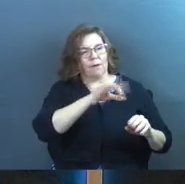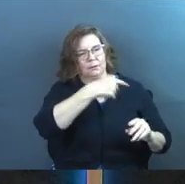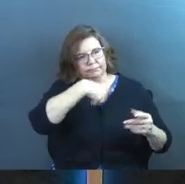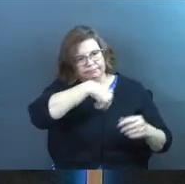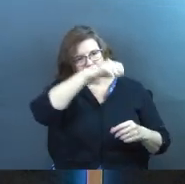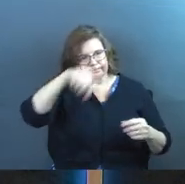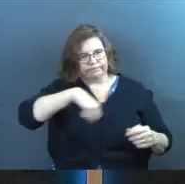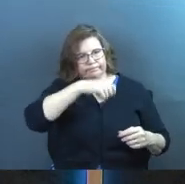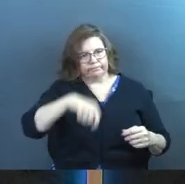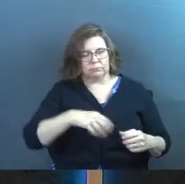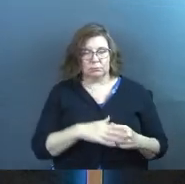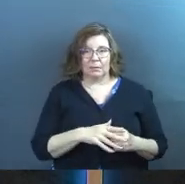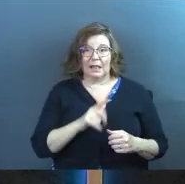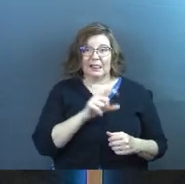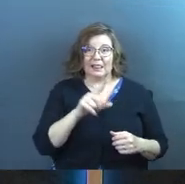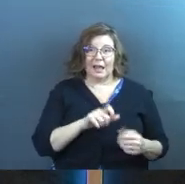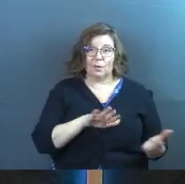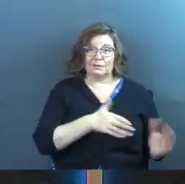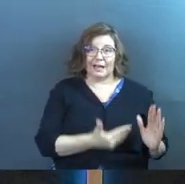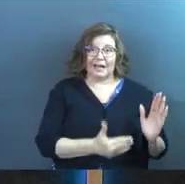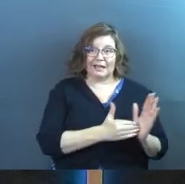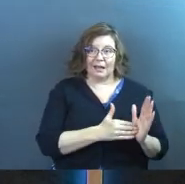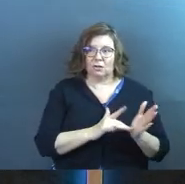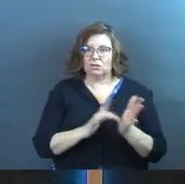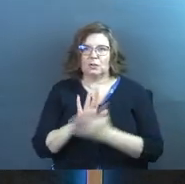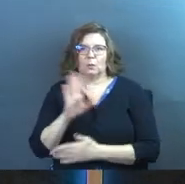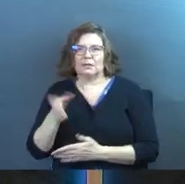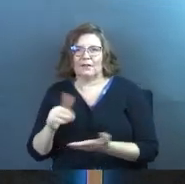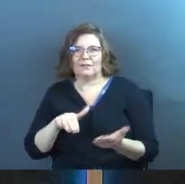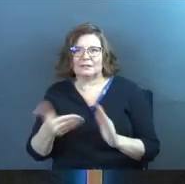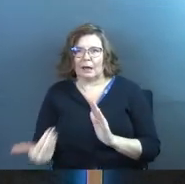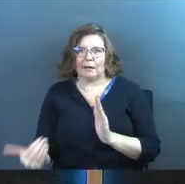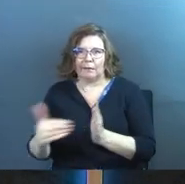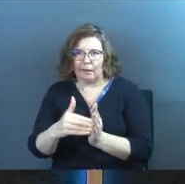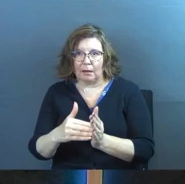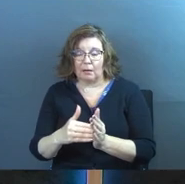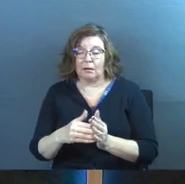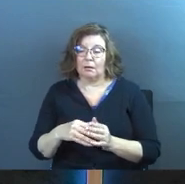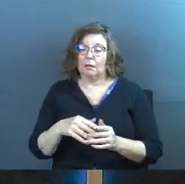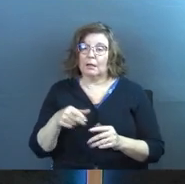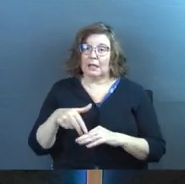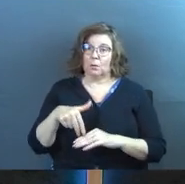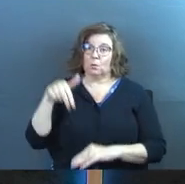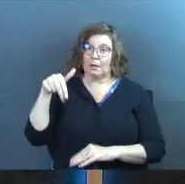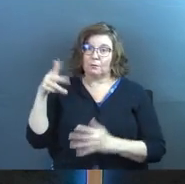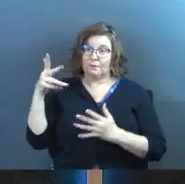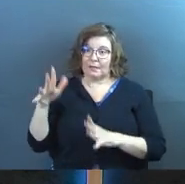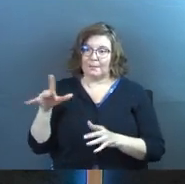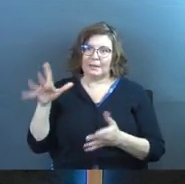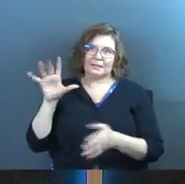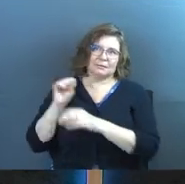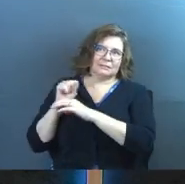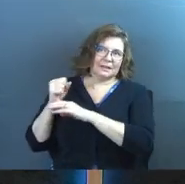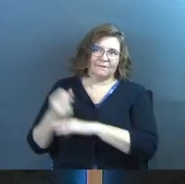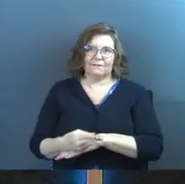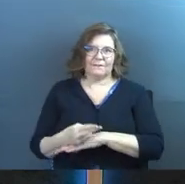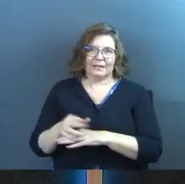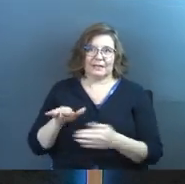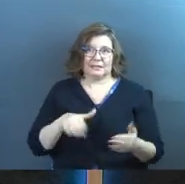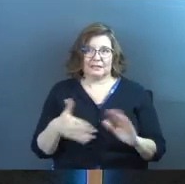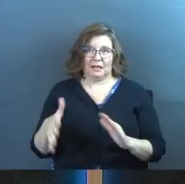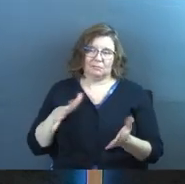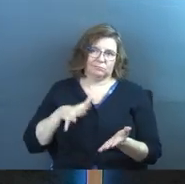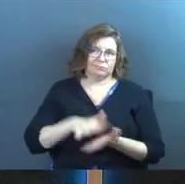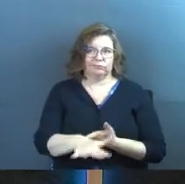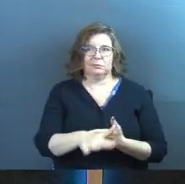he was going to die again. Jesus would never die again because not only was he resurrected, but he had defeated death to